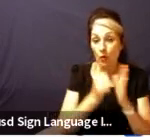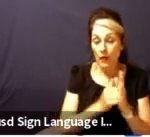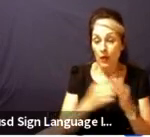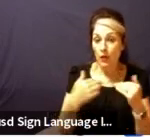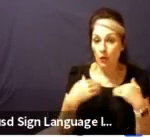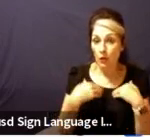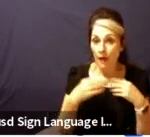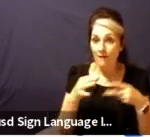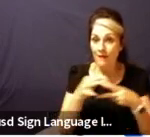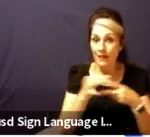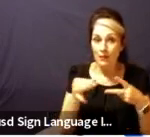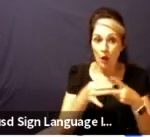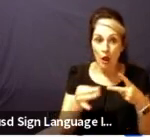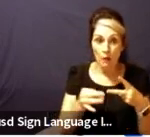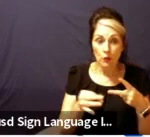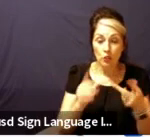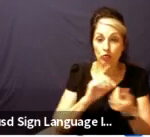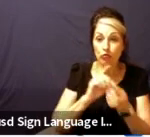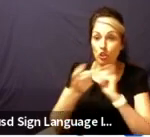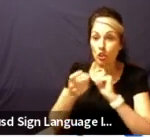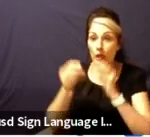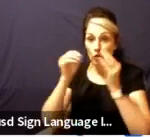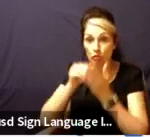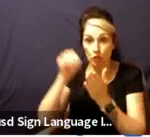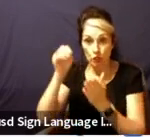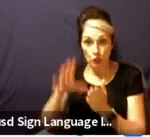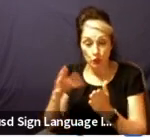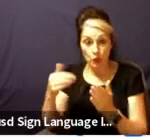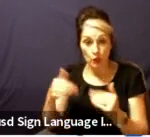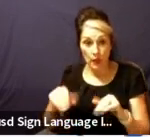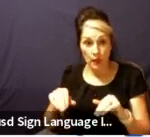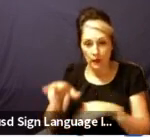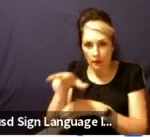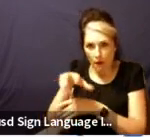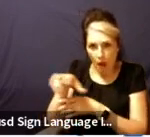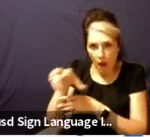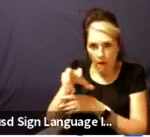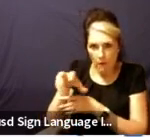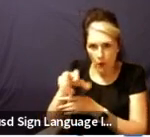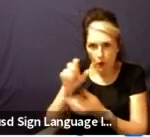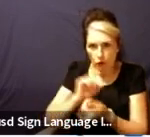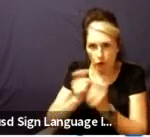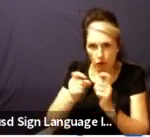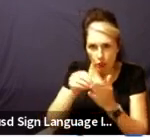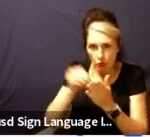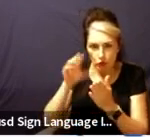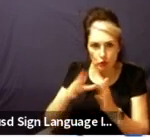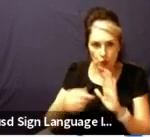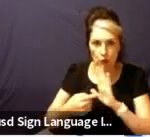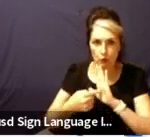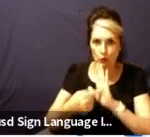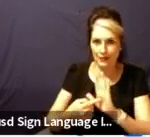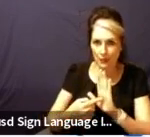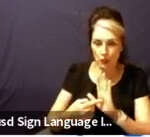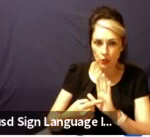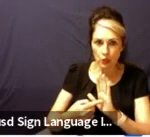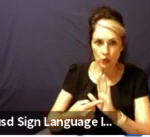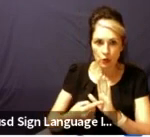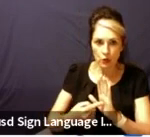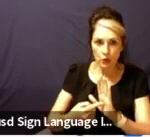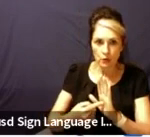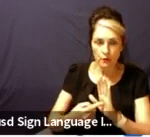have this option here where it says change student, and you can hover over the word change student and it will present to you